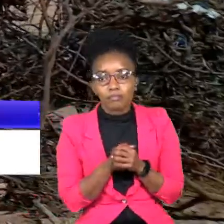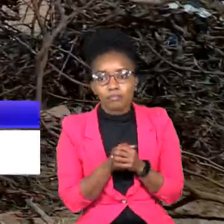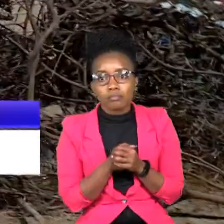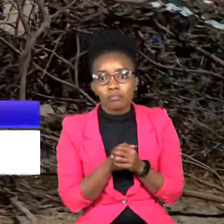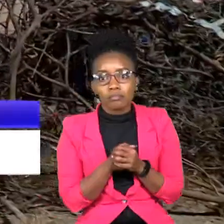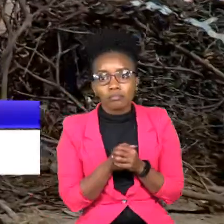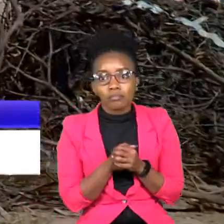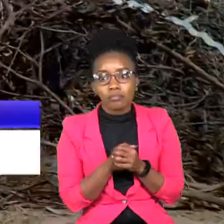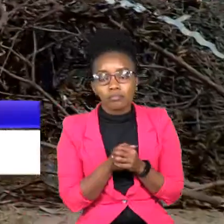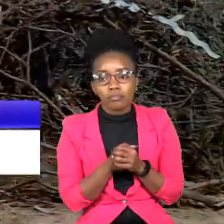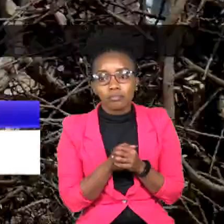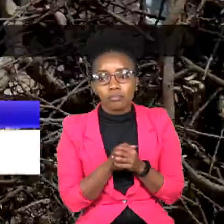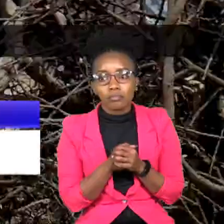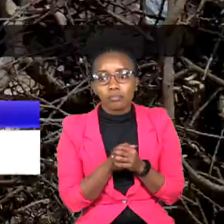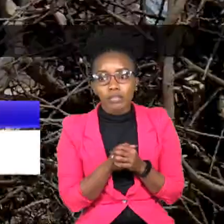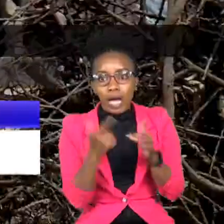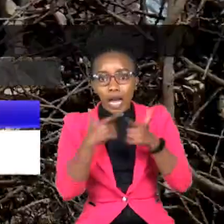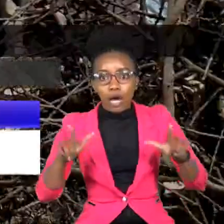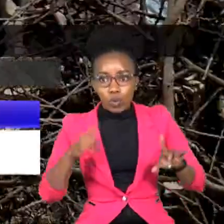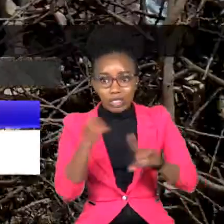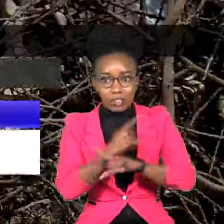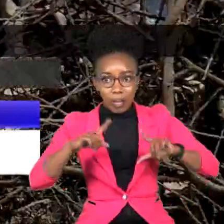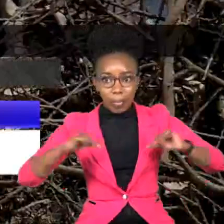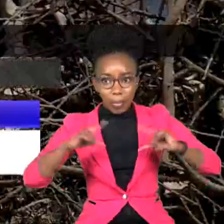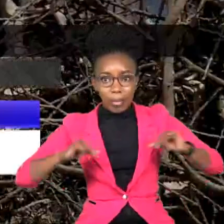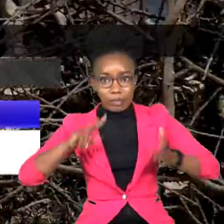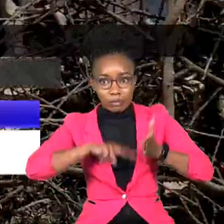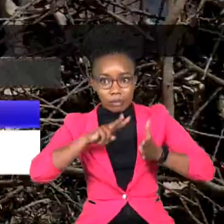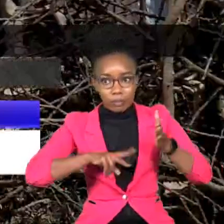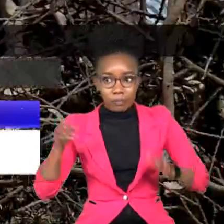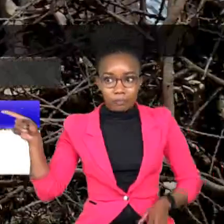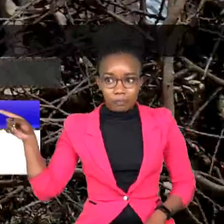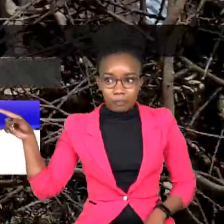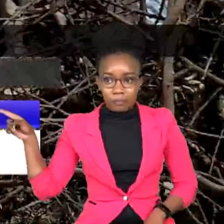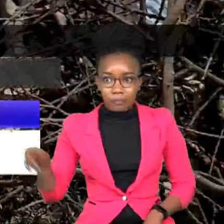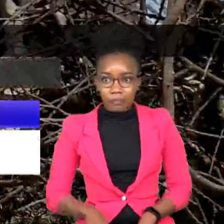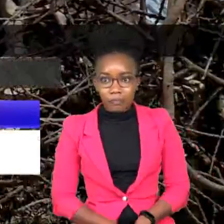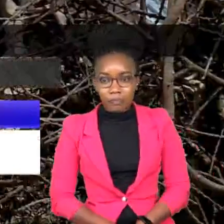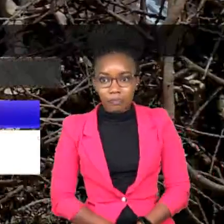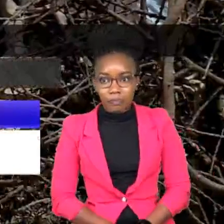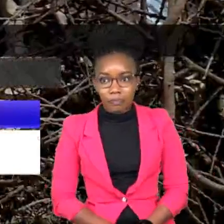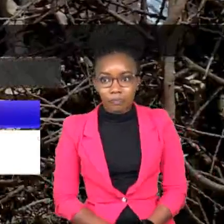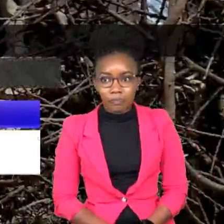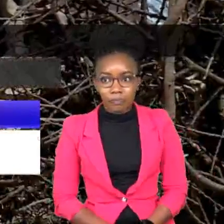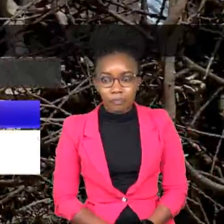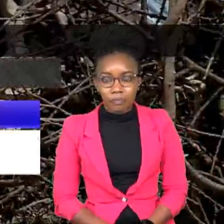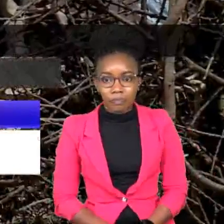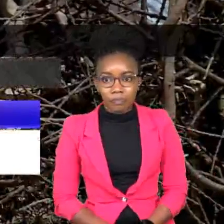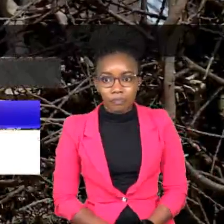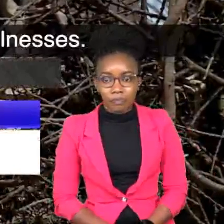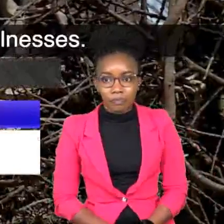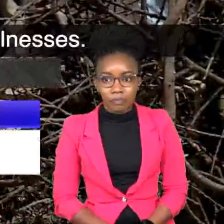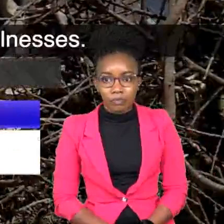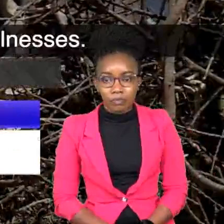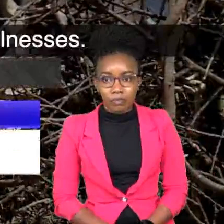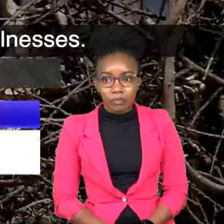Marka team kan Bishas waan soo dhaweynaa aad baan u soo dhaweynaa waftidan ka soconaysana aad baan u soo dhaweynaa